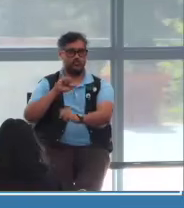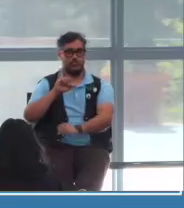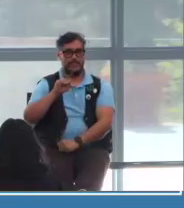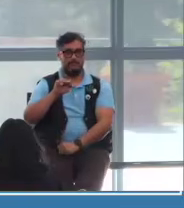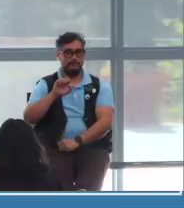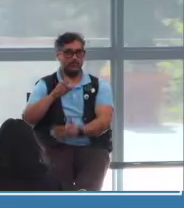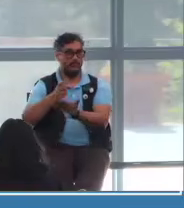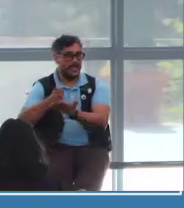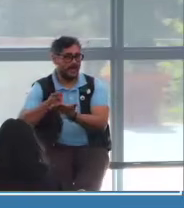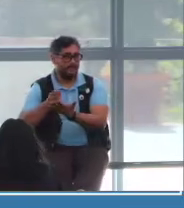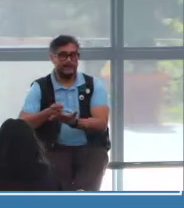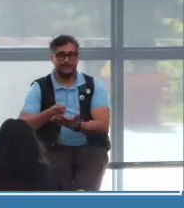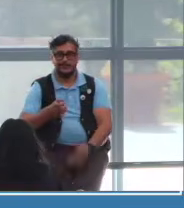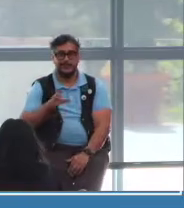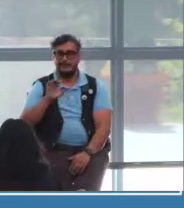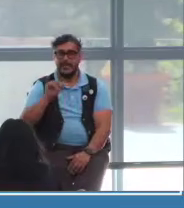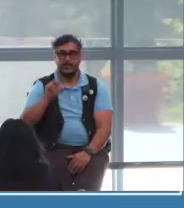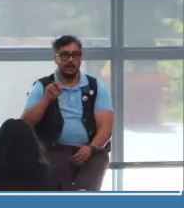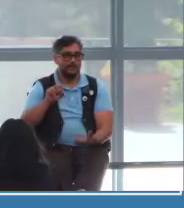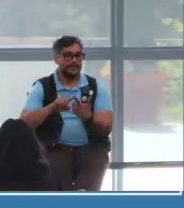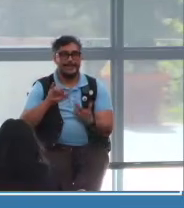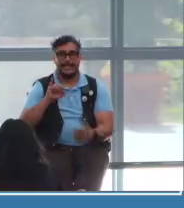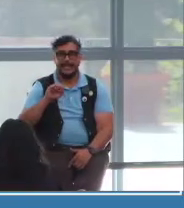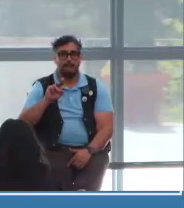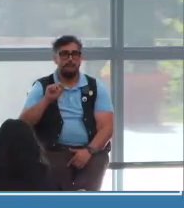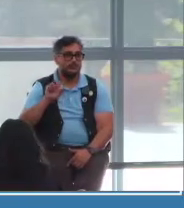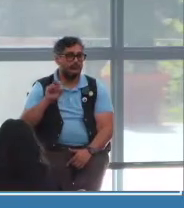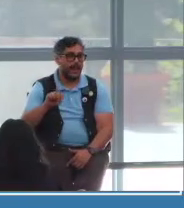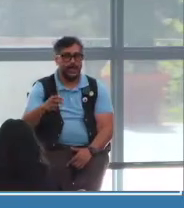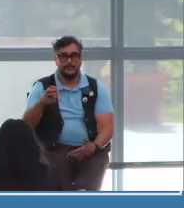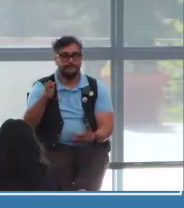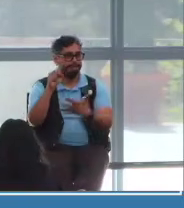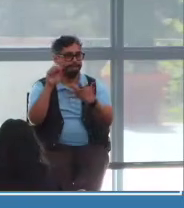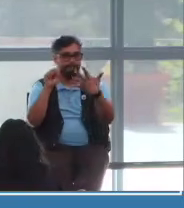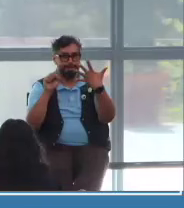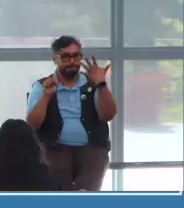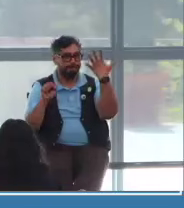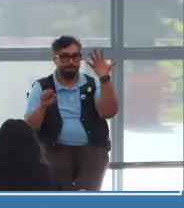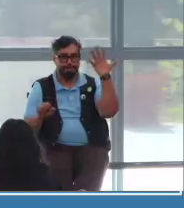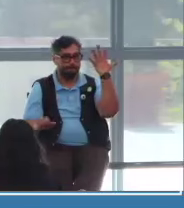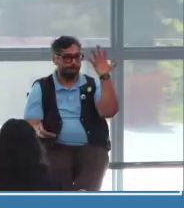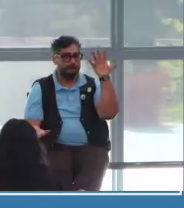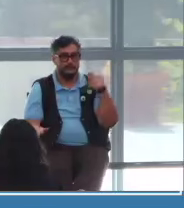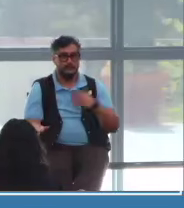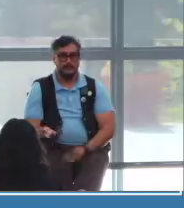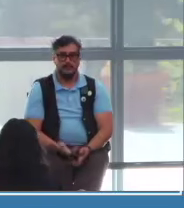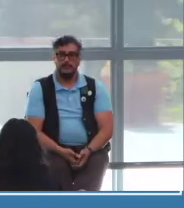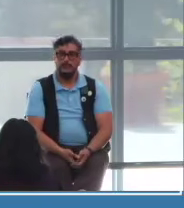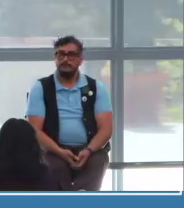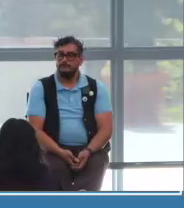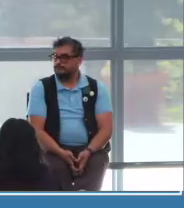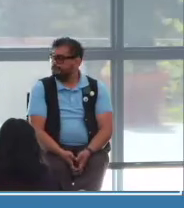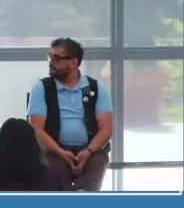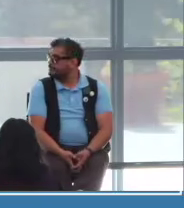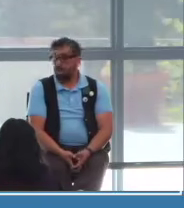as Cellcept, Cytoxan, Imuran, methotrexate, Benlysta, Safnello.